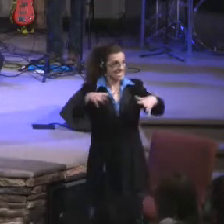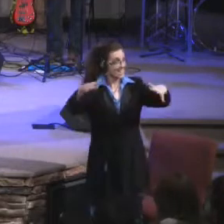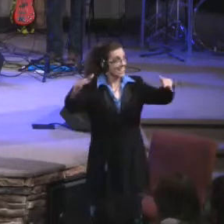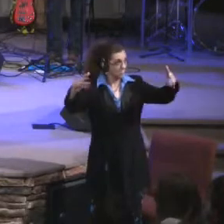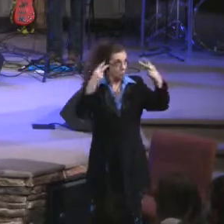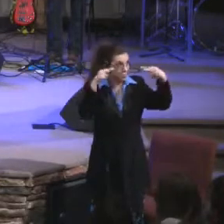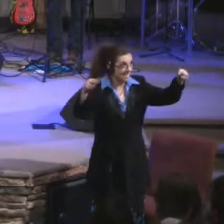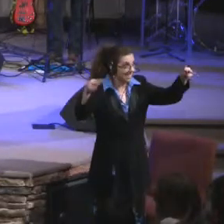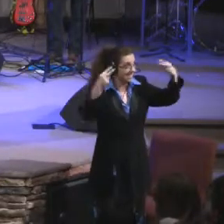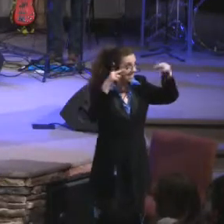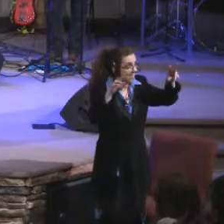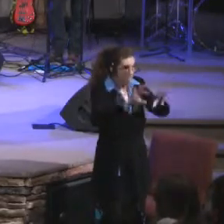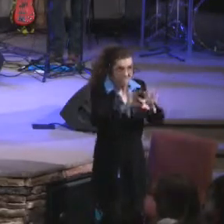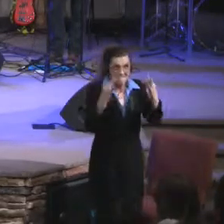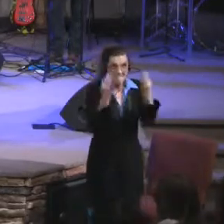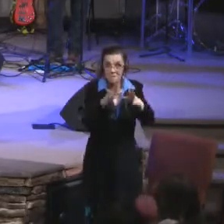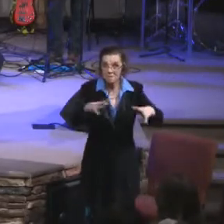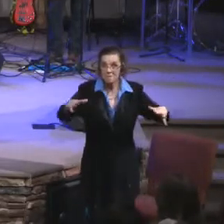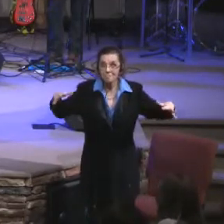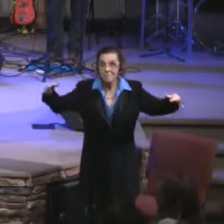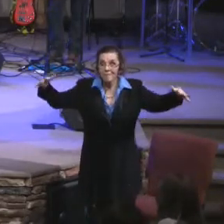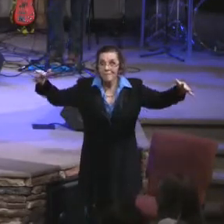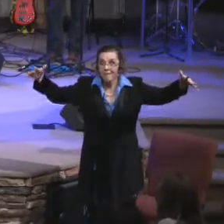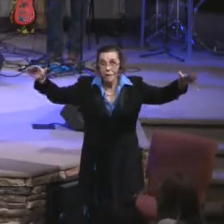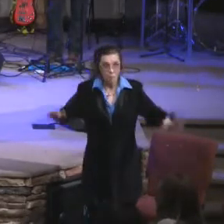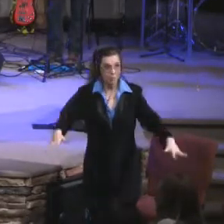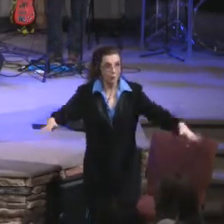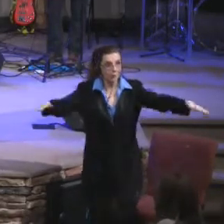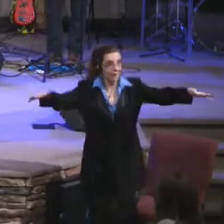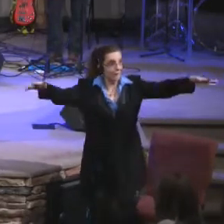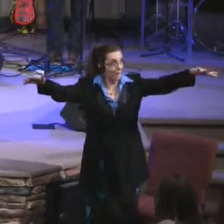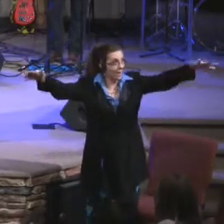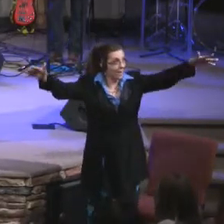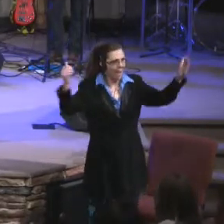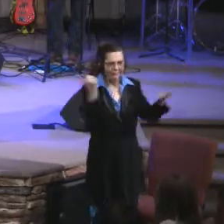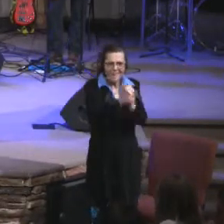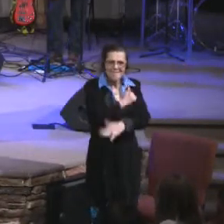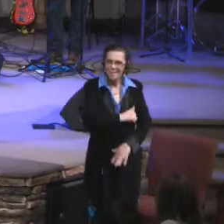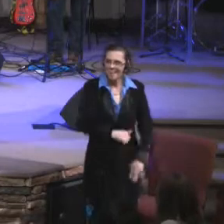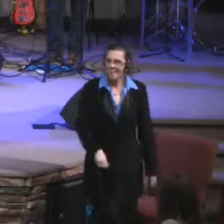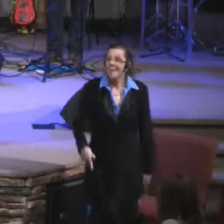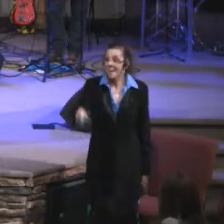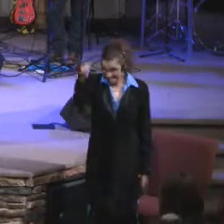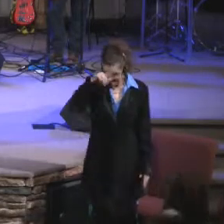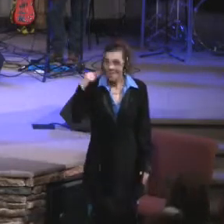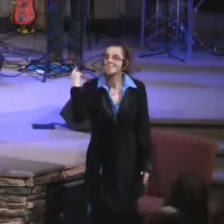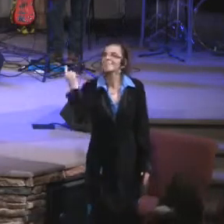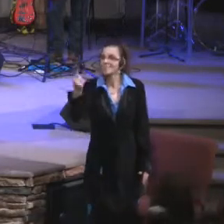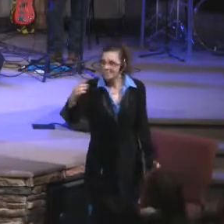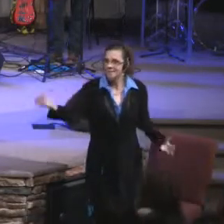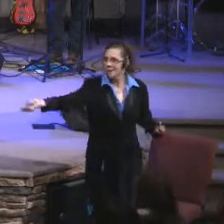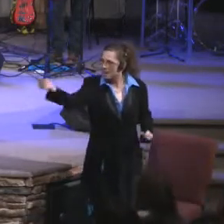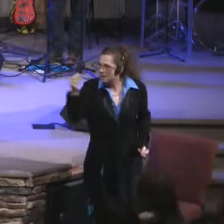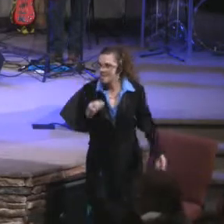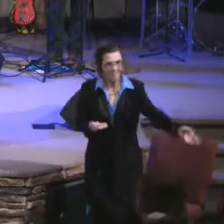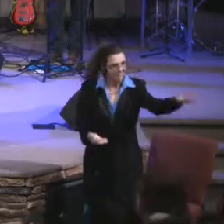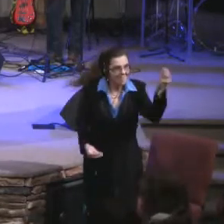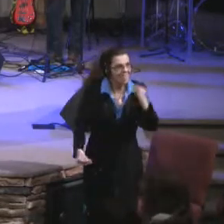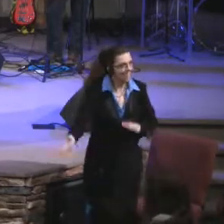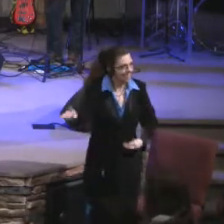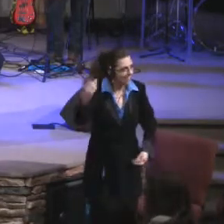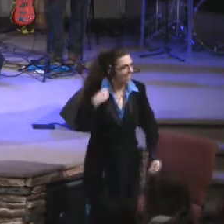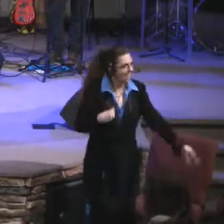you see it? Our family's getting bigger. We're growing. Amen. And I believe God's going to continually add to us. That's what his intention